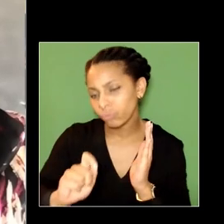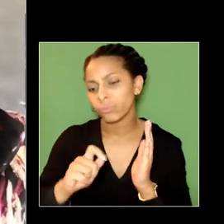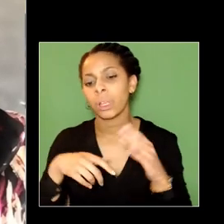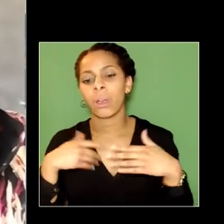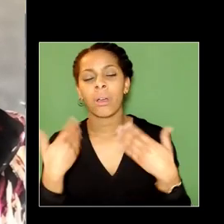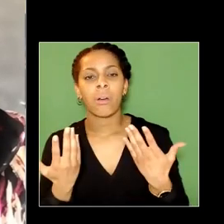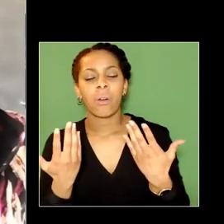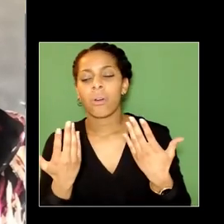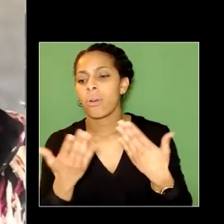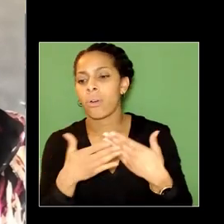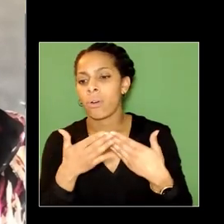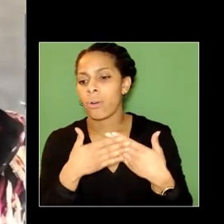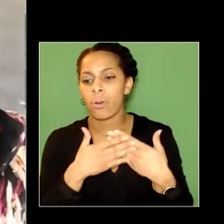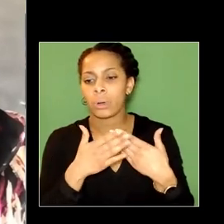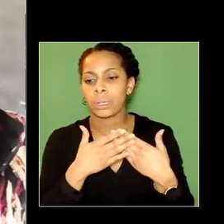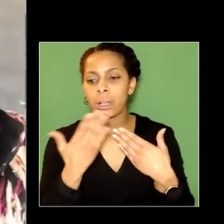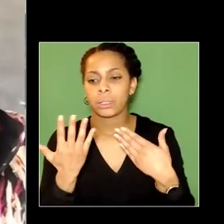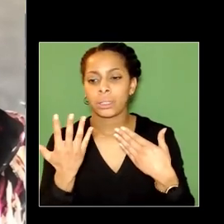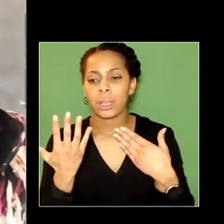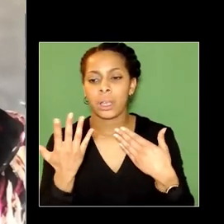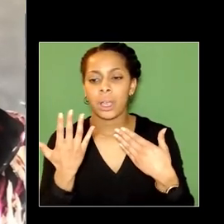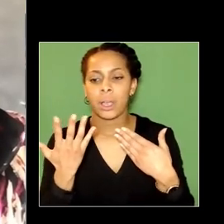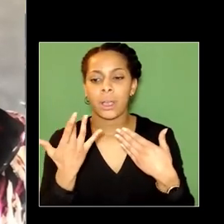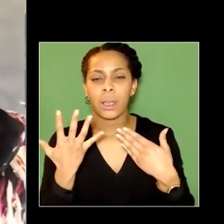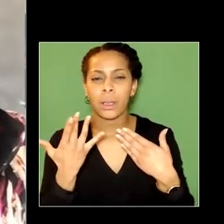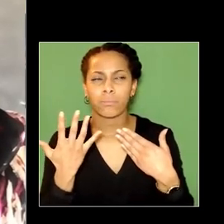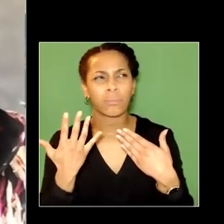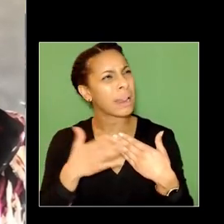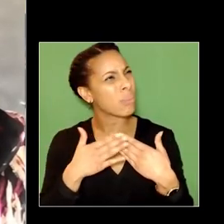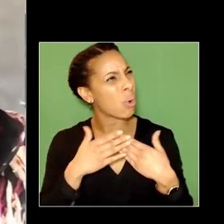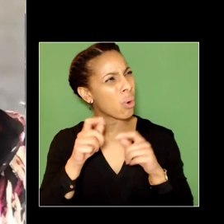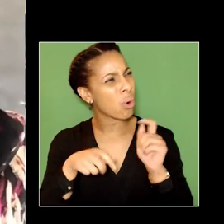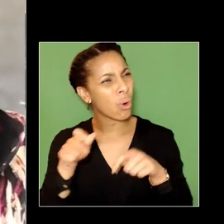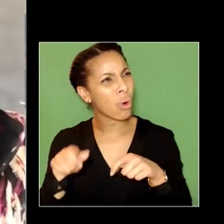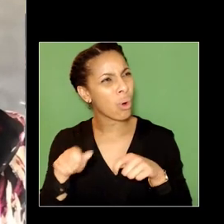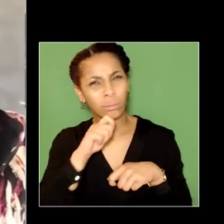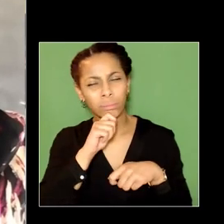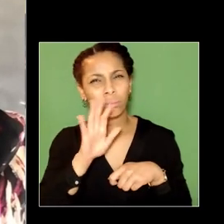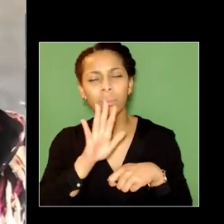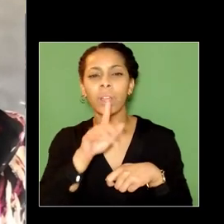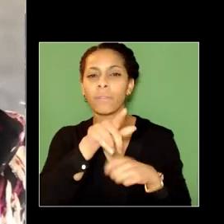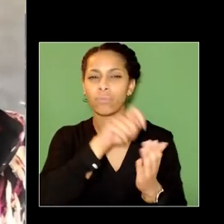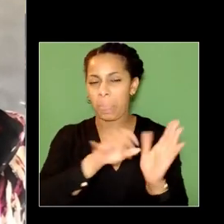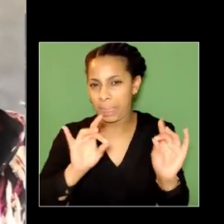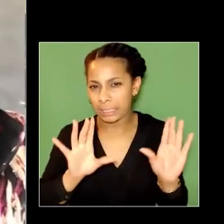what else? Yeah, okay, maybe that's it for the writing. Yeah, I would read something by